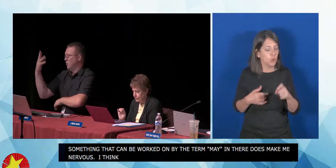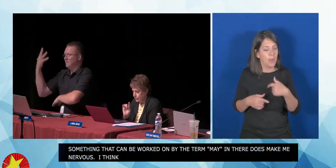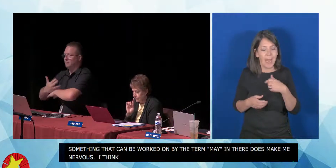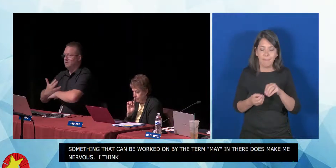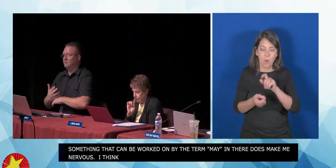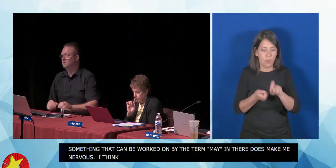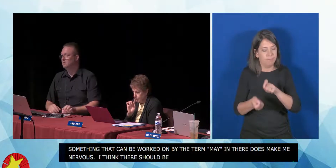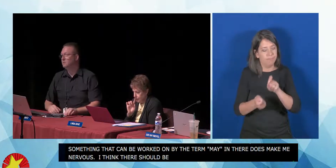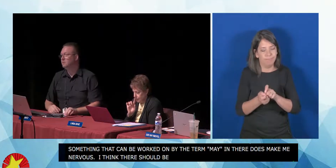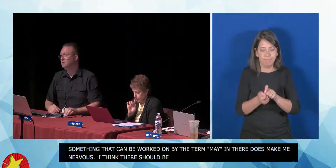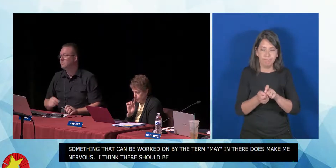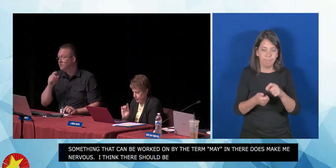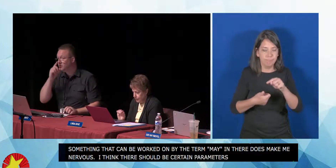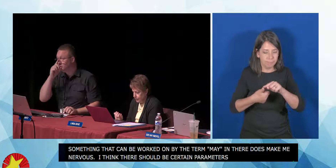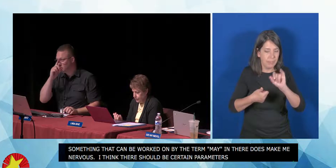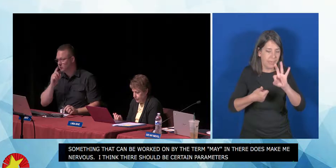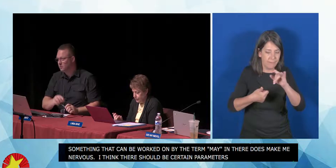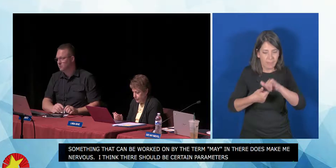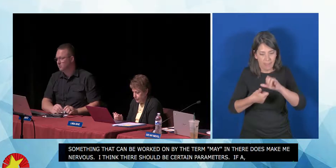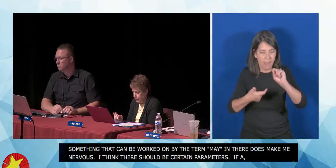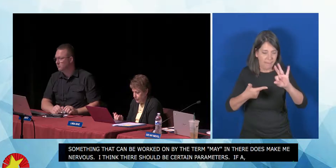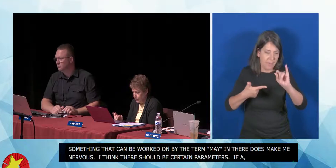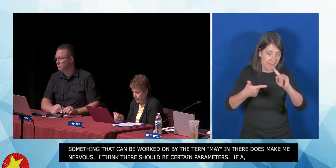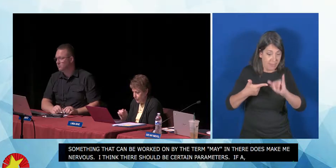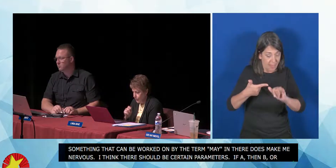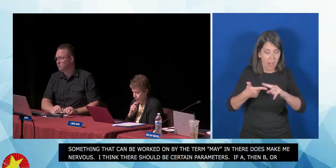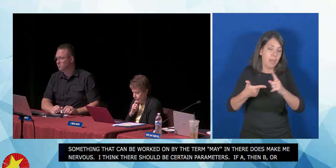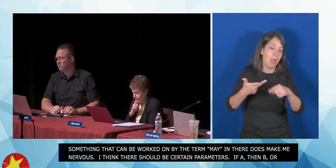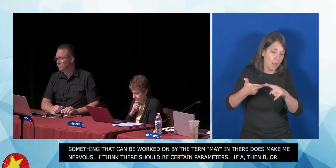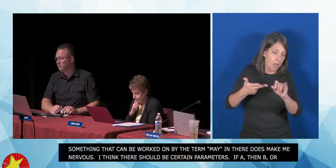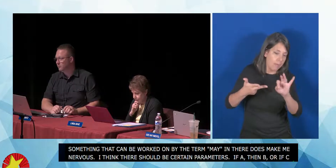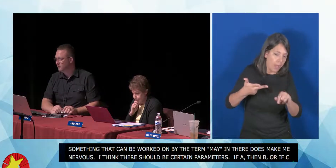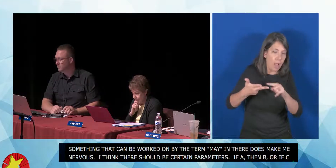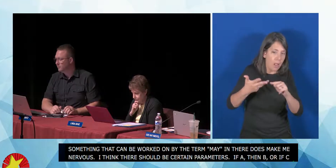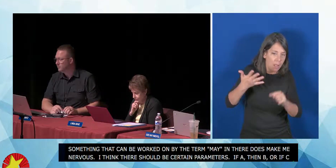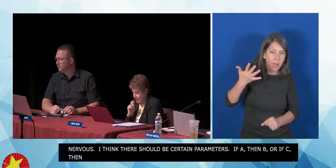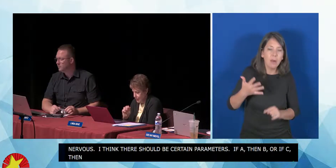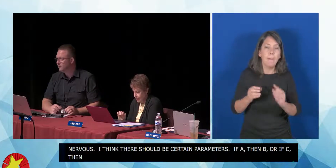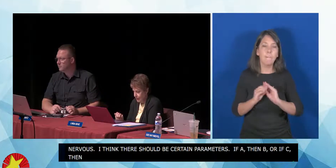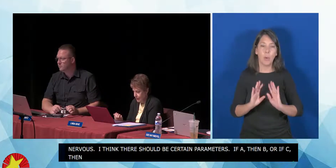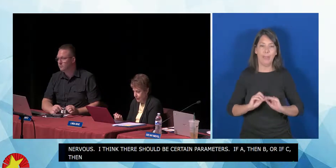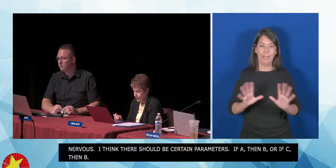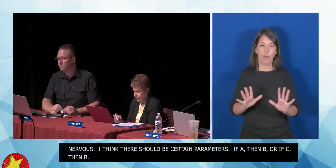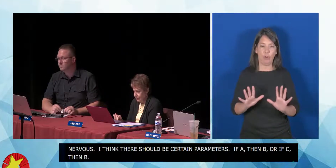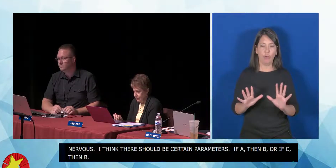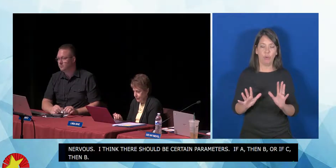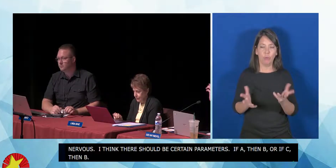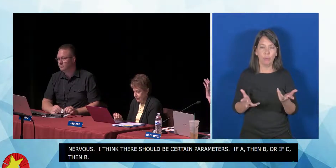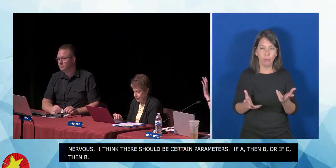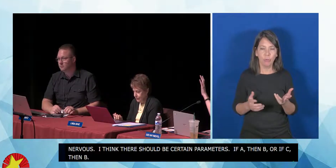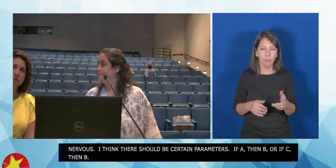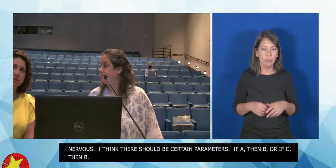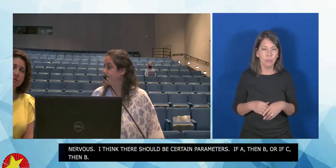A, then B, or if C, then D, someone is given 3 days or 5 days.